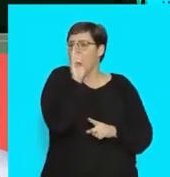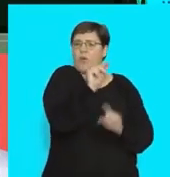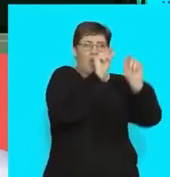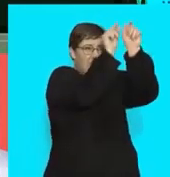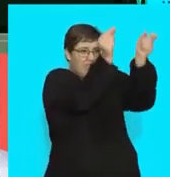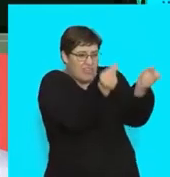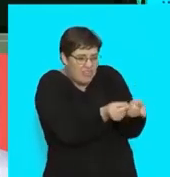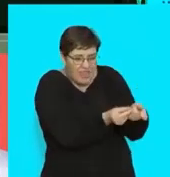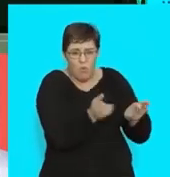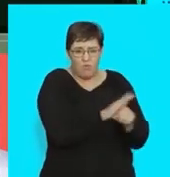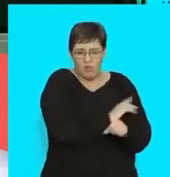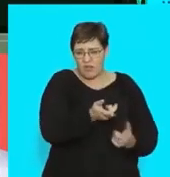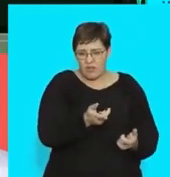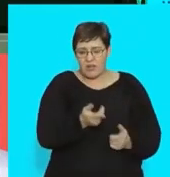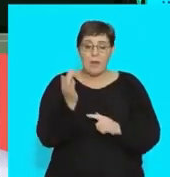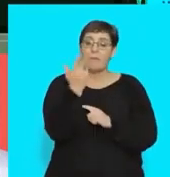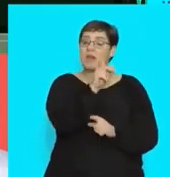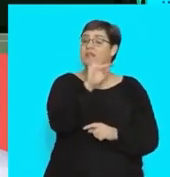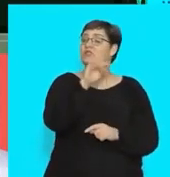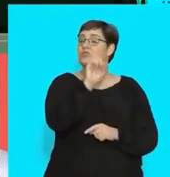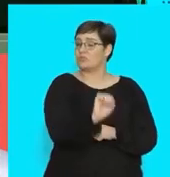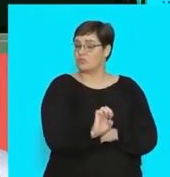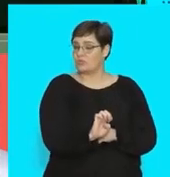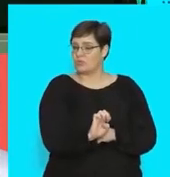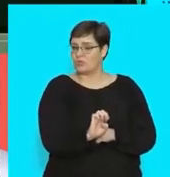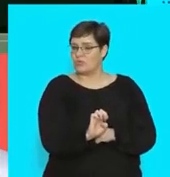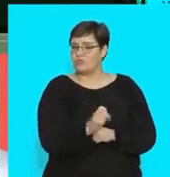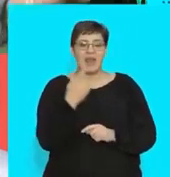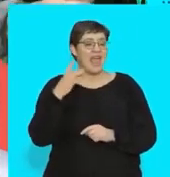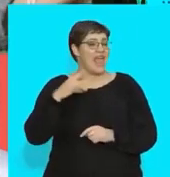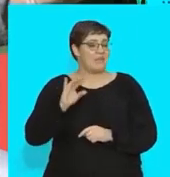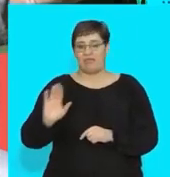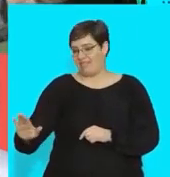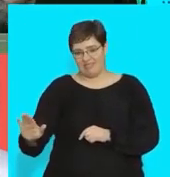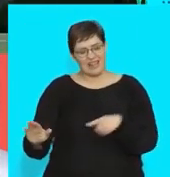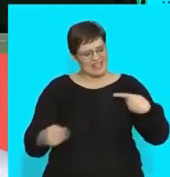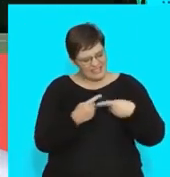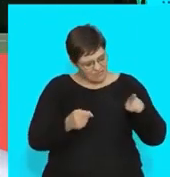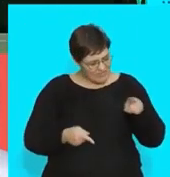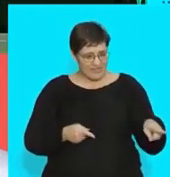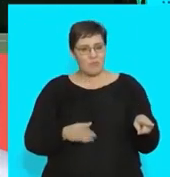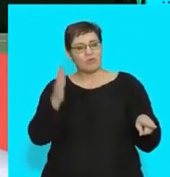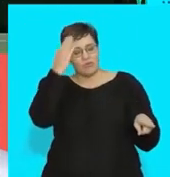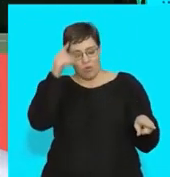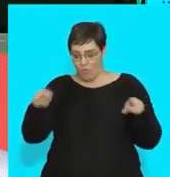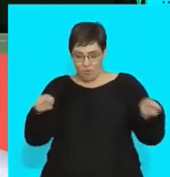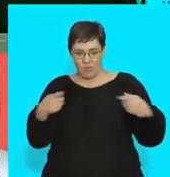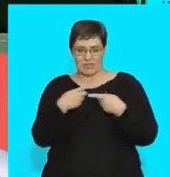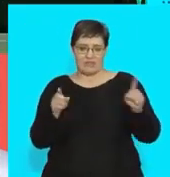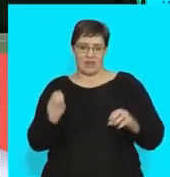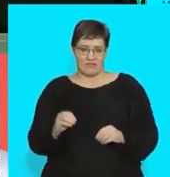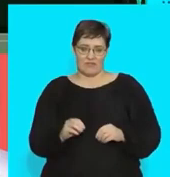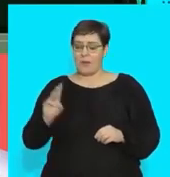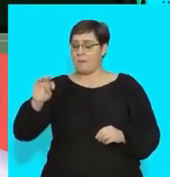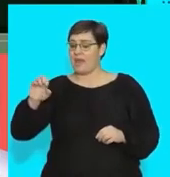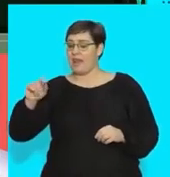What am I looking at? And remember, plant tissue, it's not an animal cell. So I've got to make sure I know the difference